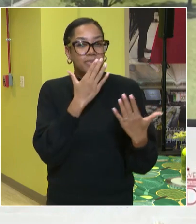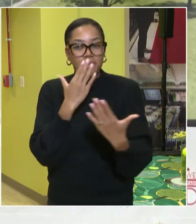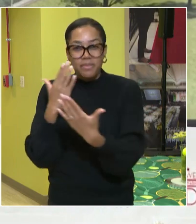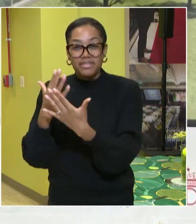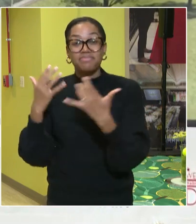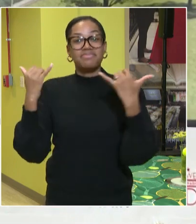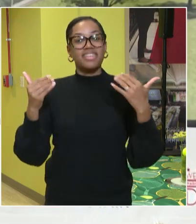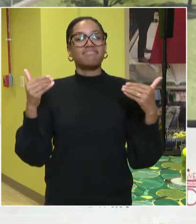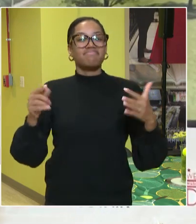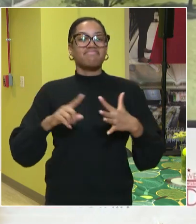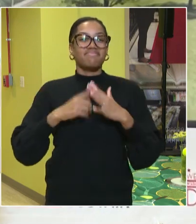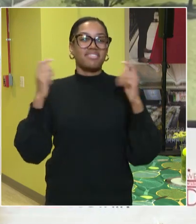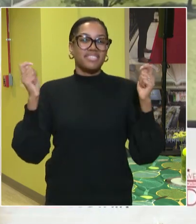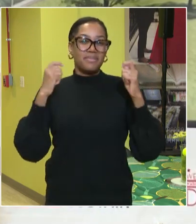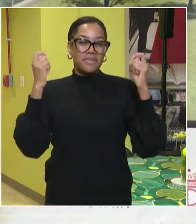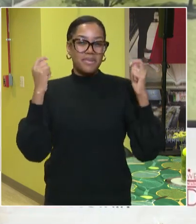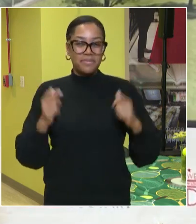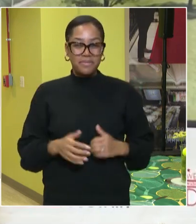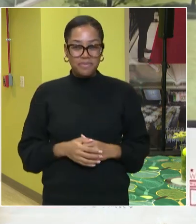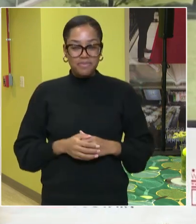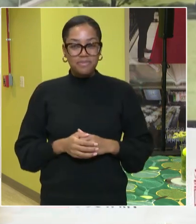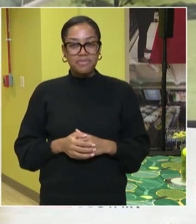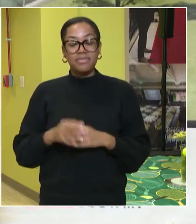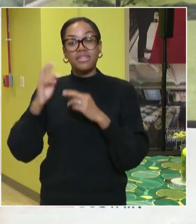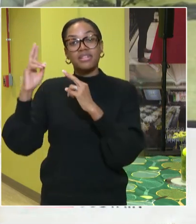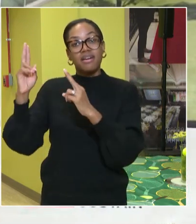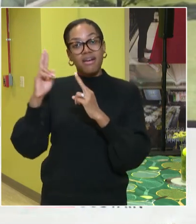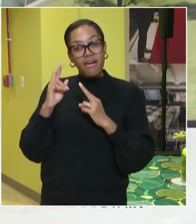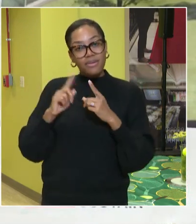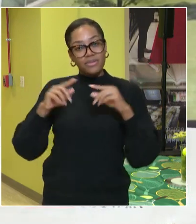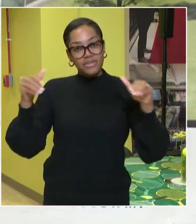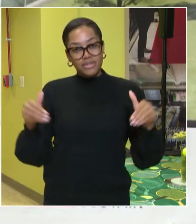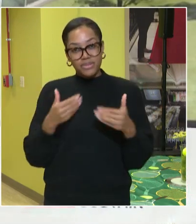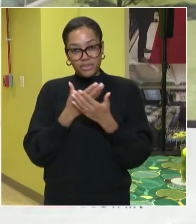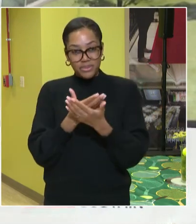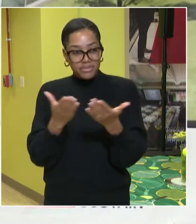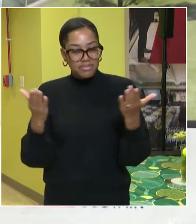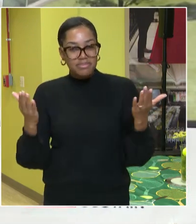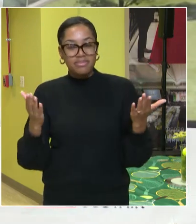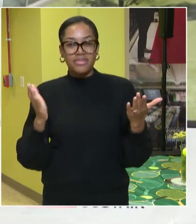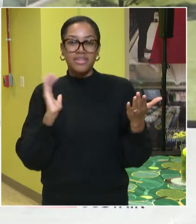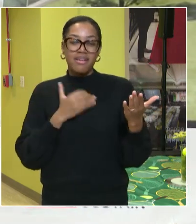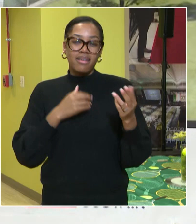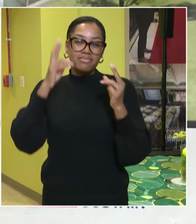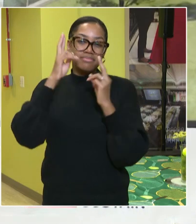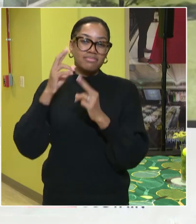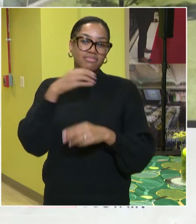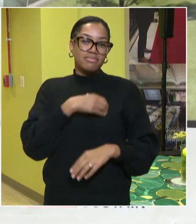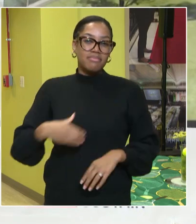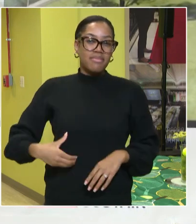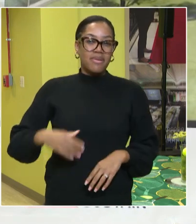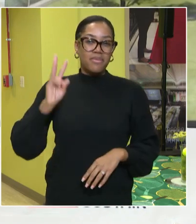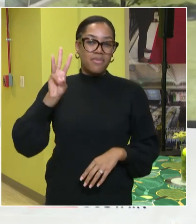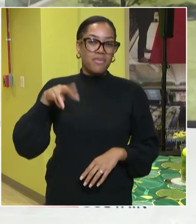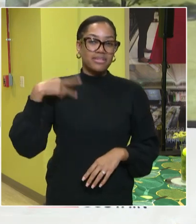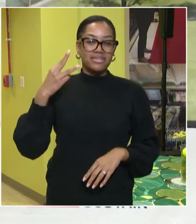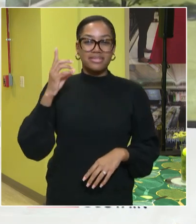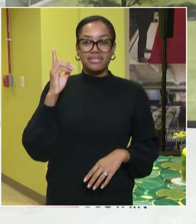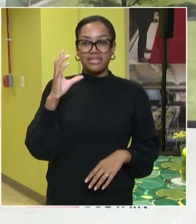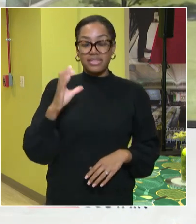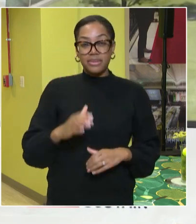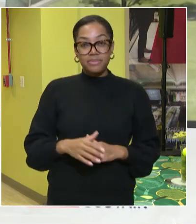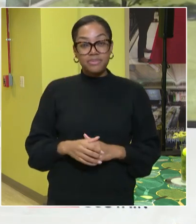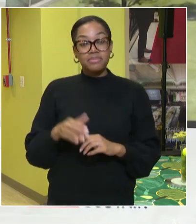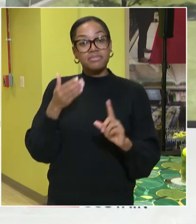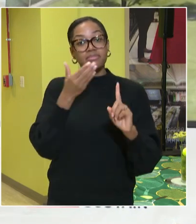into the ceremony. It is an honor to introduce to you the esteemed mayor of Washington, D.C., a